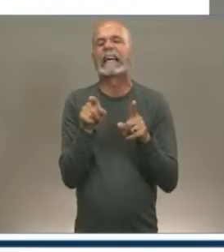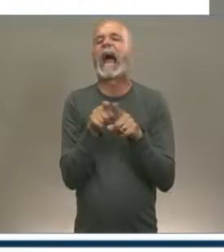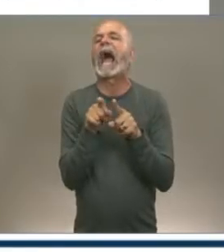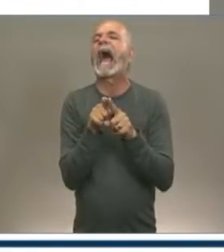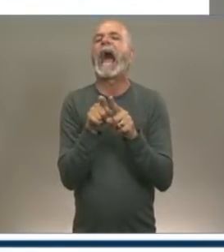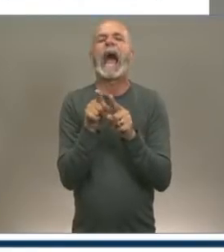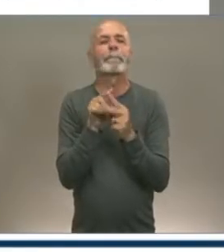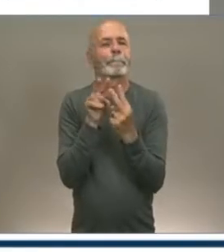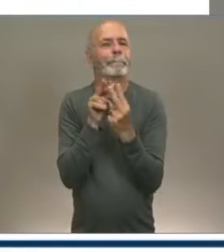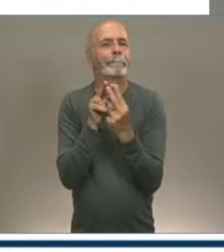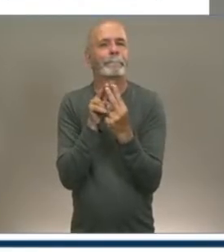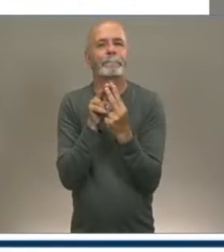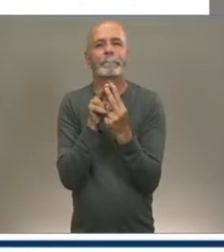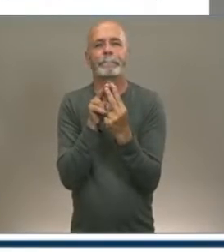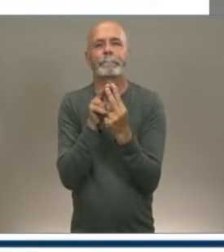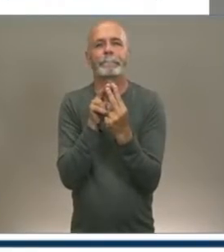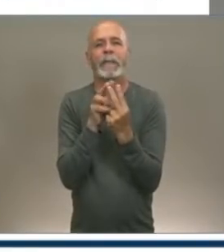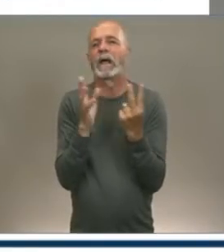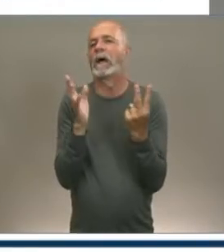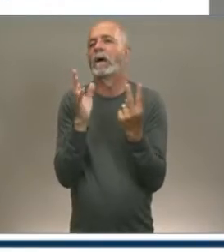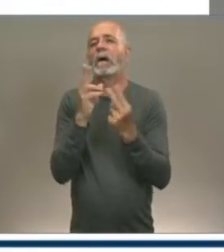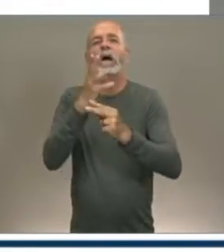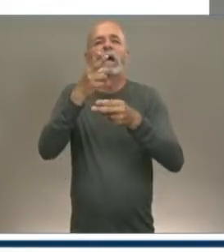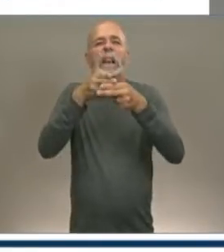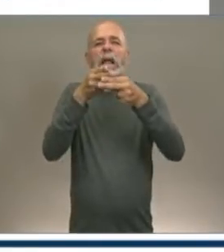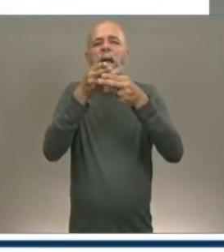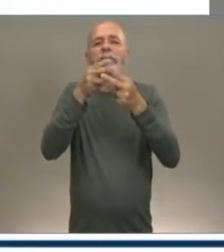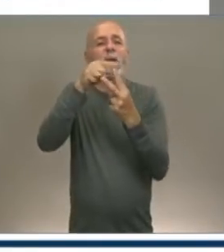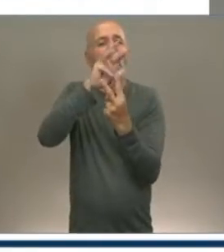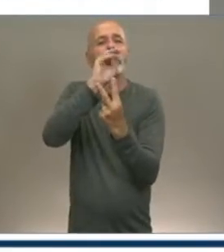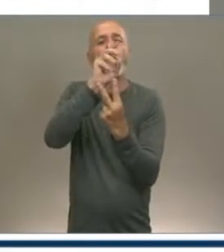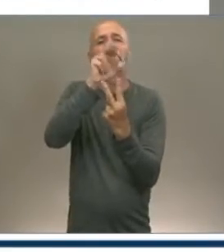vaccines. They are both mRNA vaccines and are both very